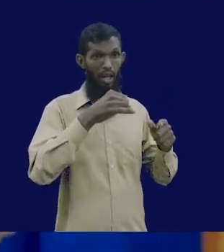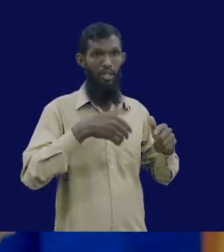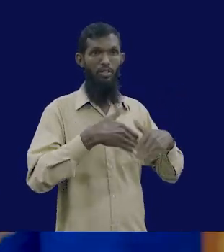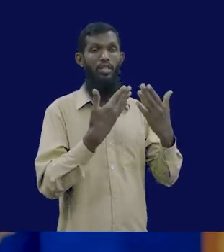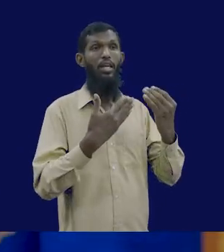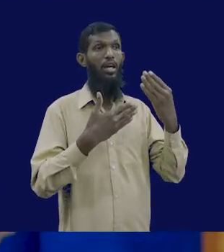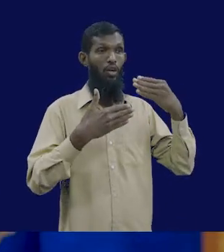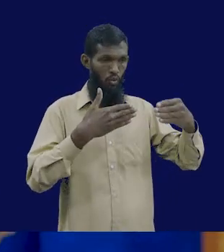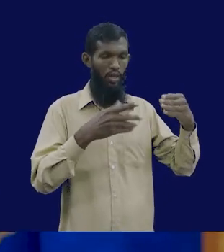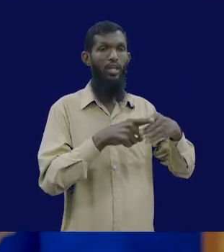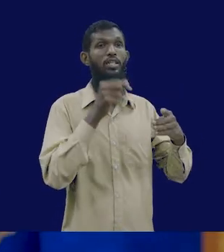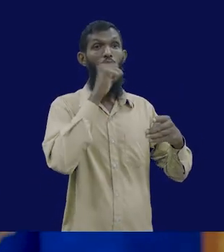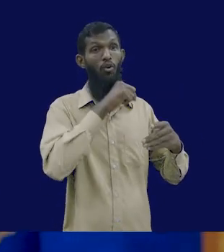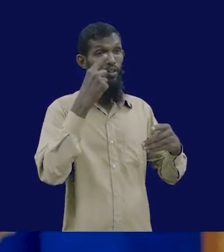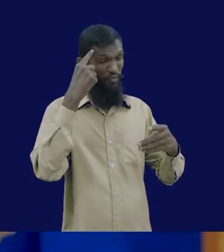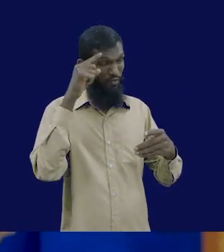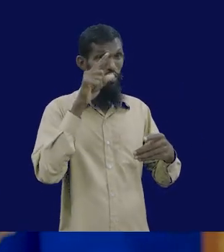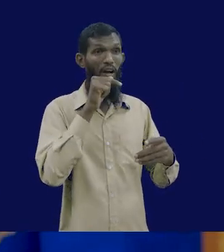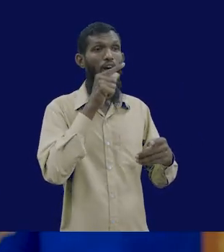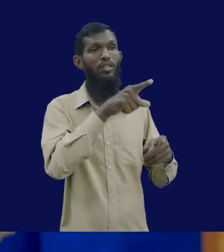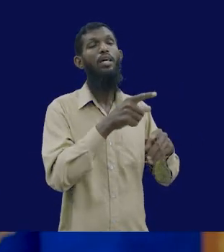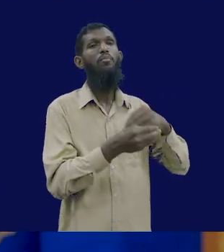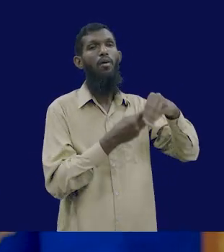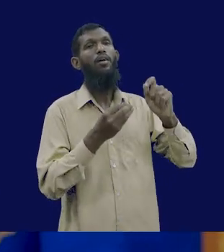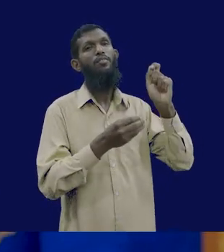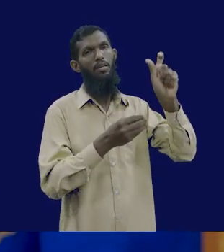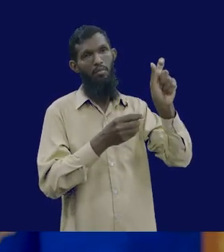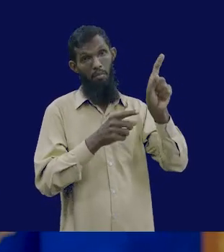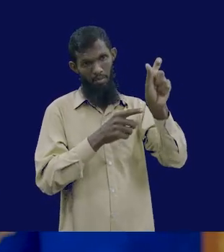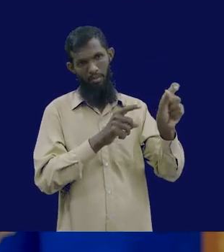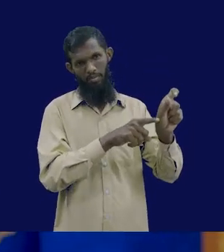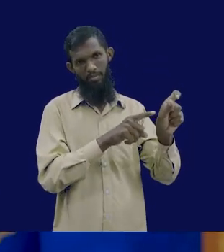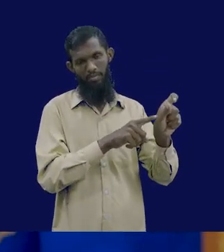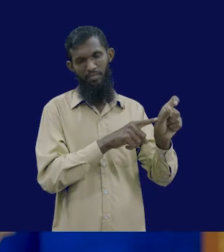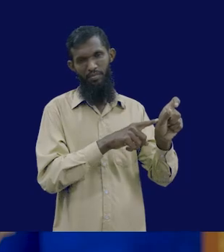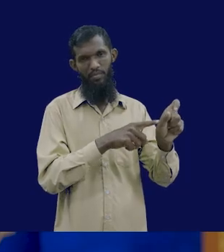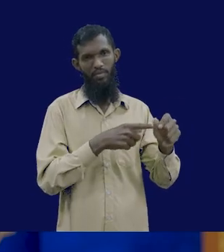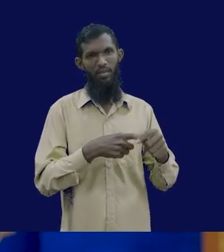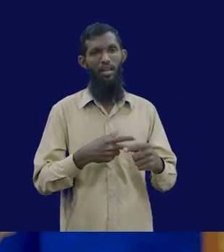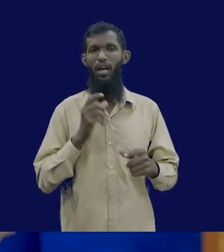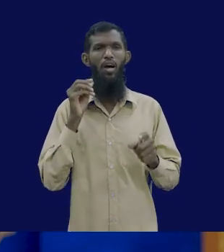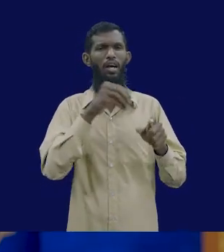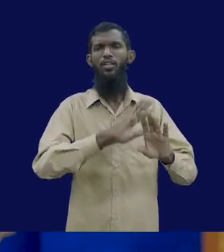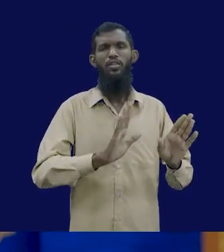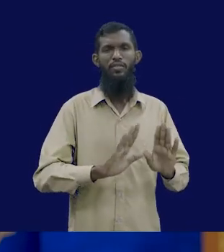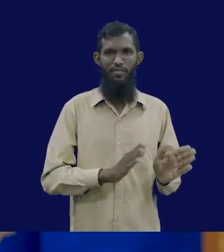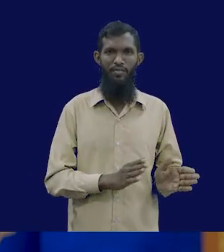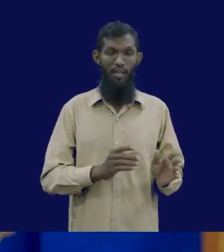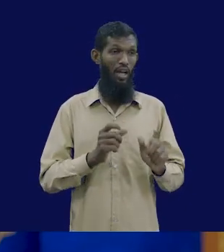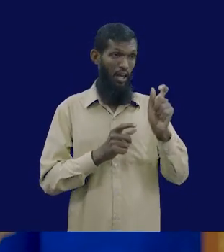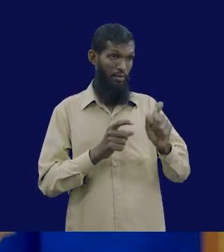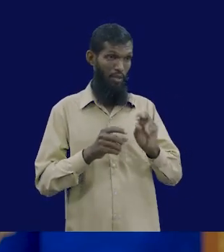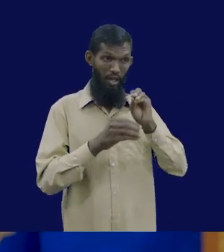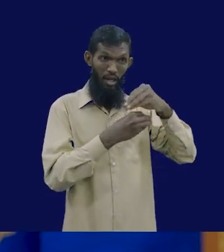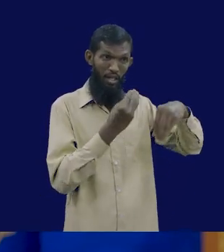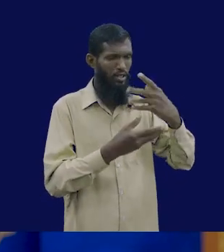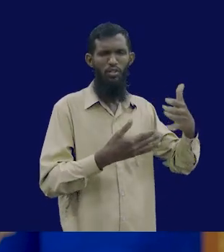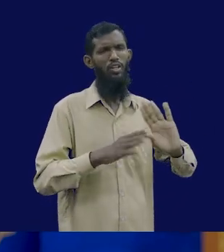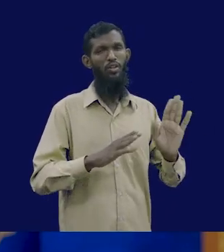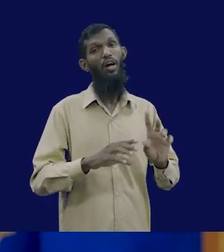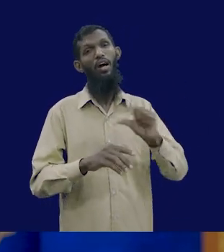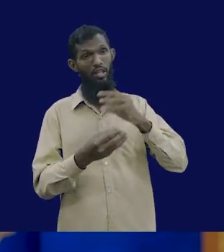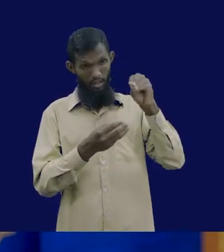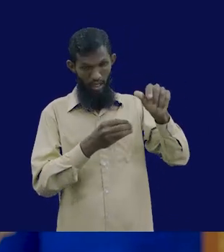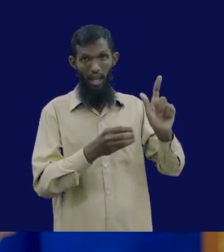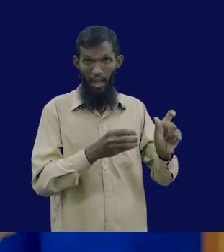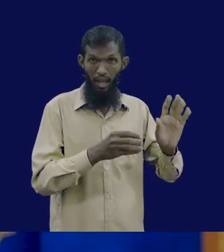the worship of Hajj. Now, let's look into the virtues of fasting, there are many virtues of fasting which the